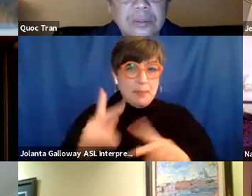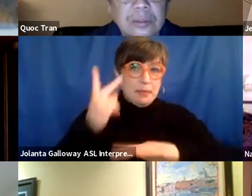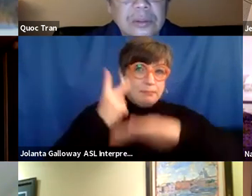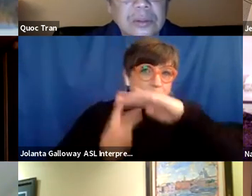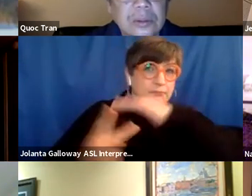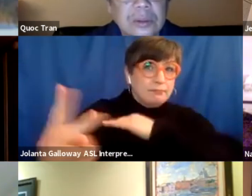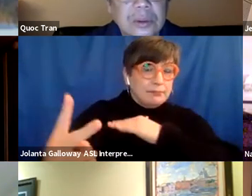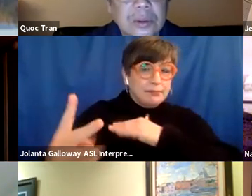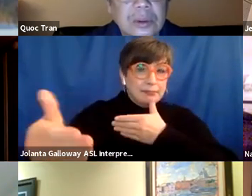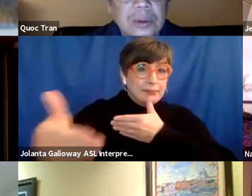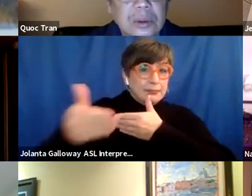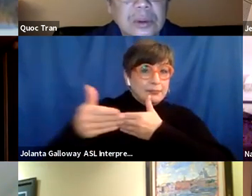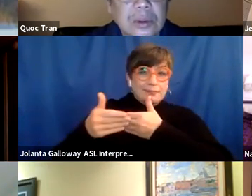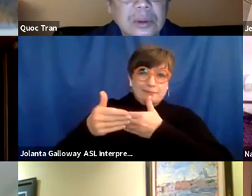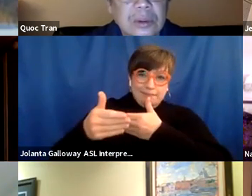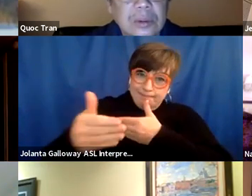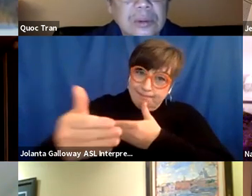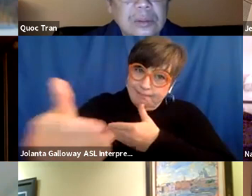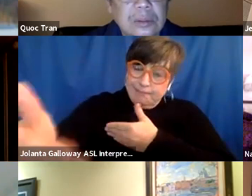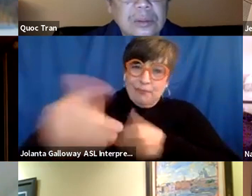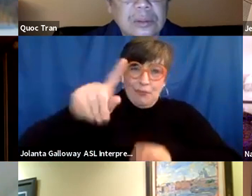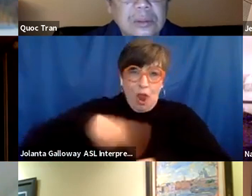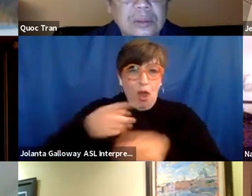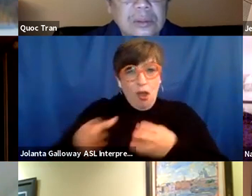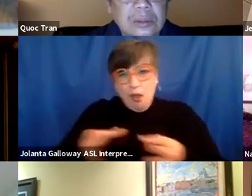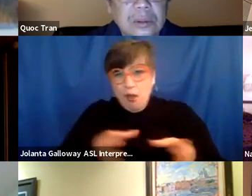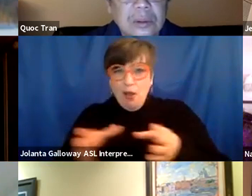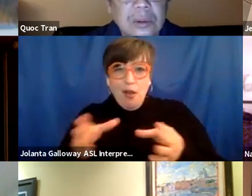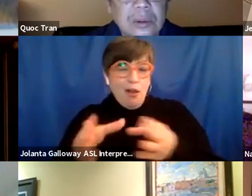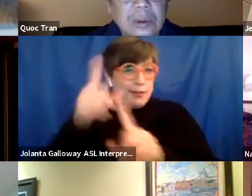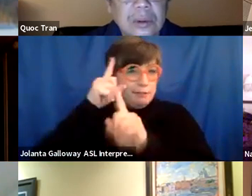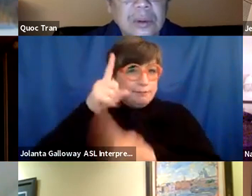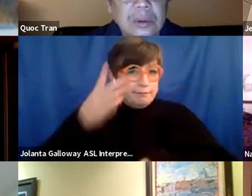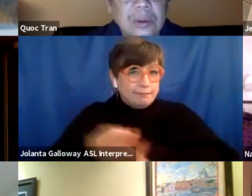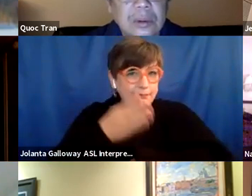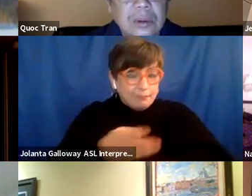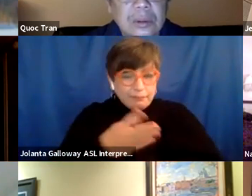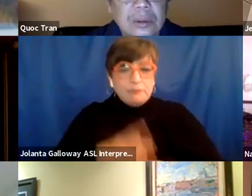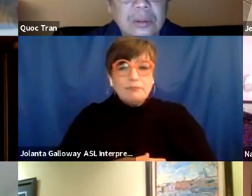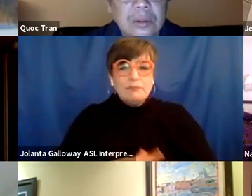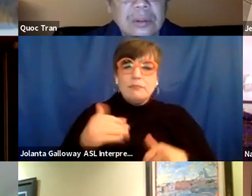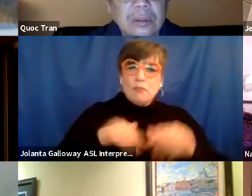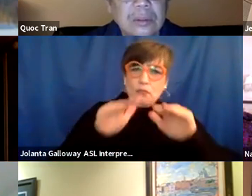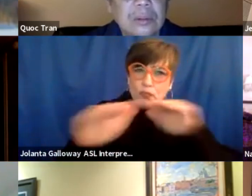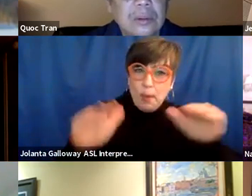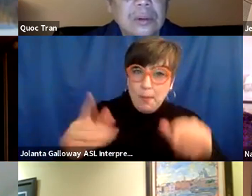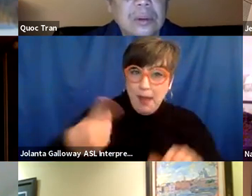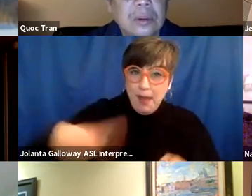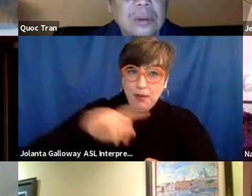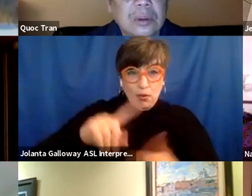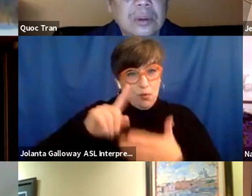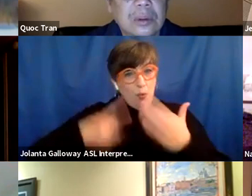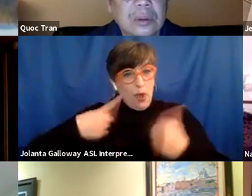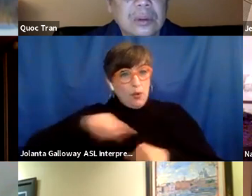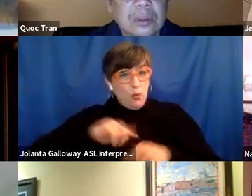to just remind you and the public on some of the things that we've lived through during this year and some of the ways